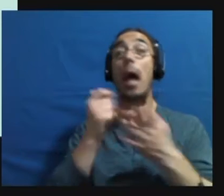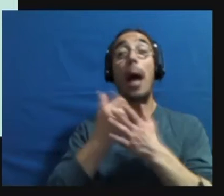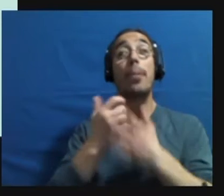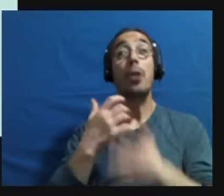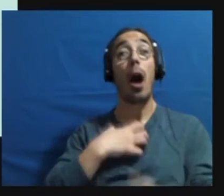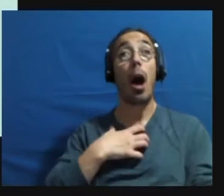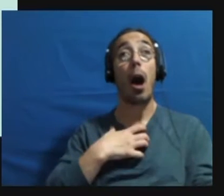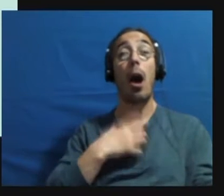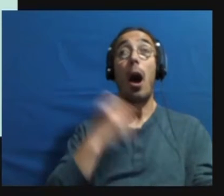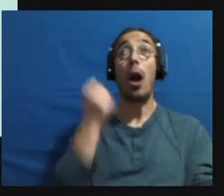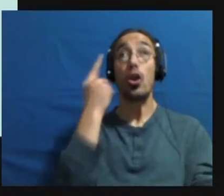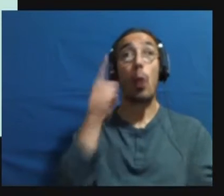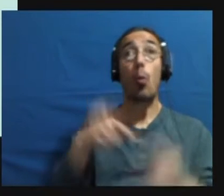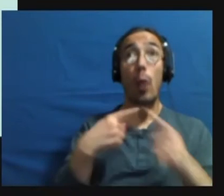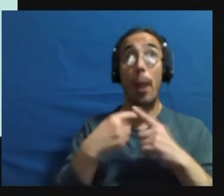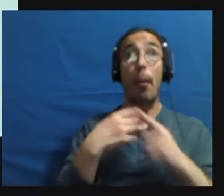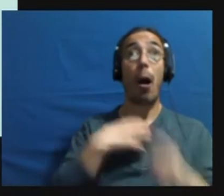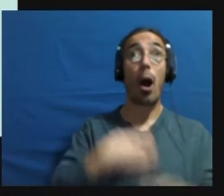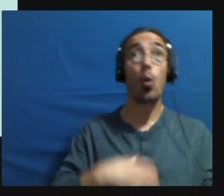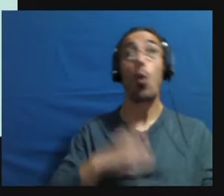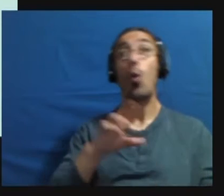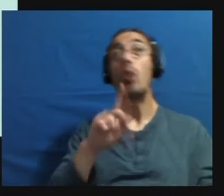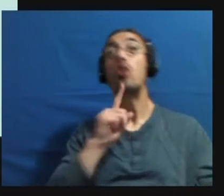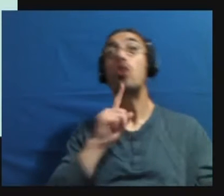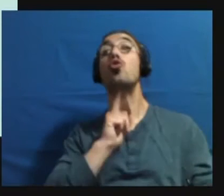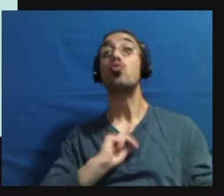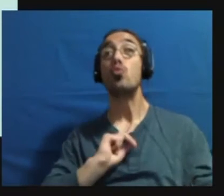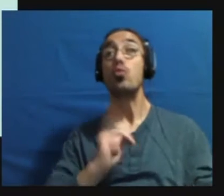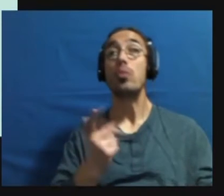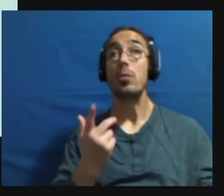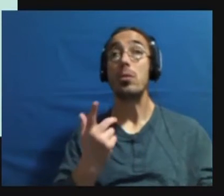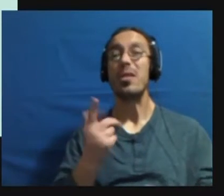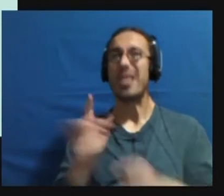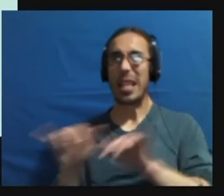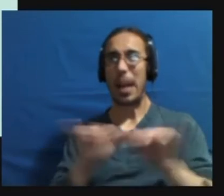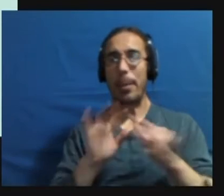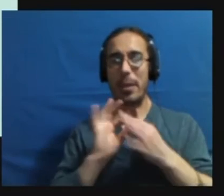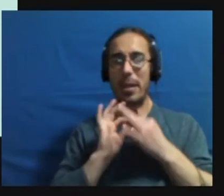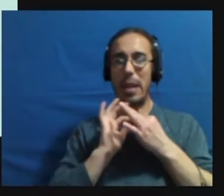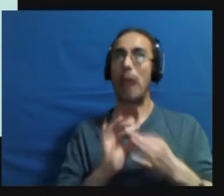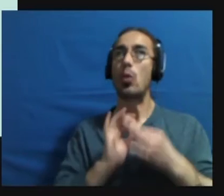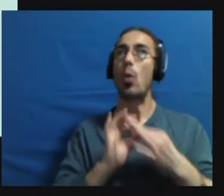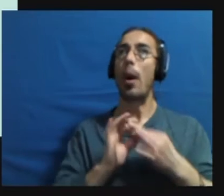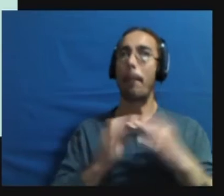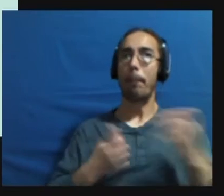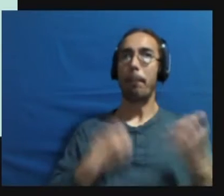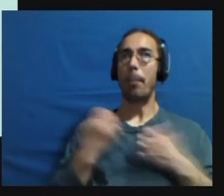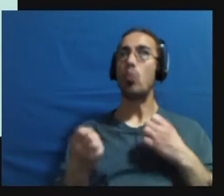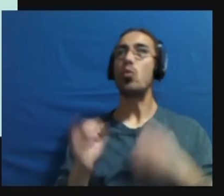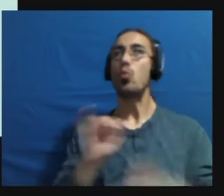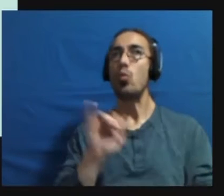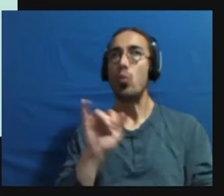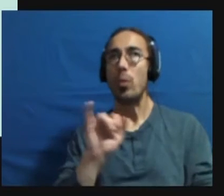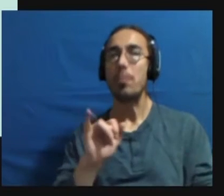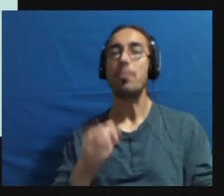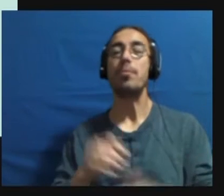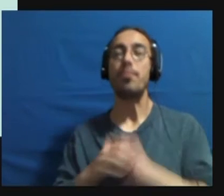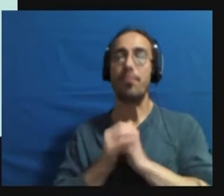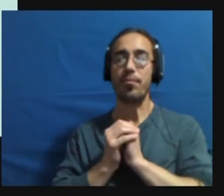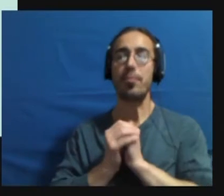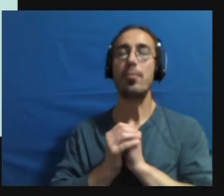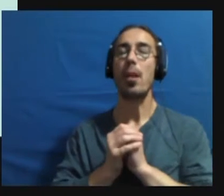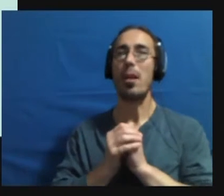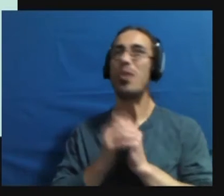thirsty. It's often tied to our emotions as well, because our emotions often take like form through our